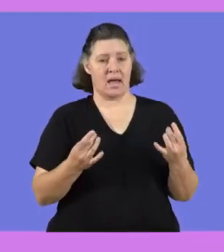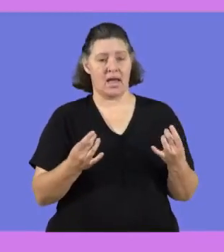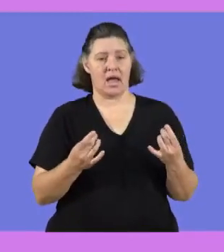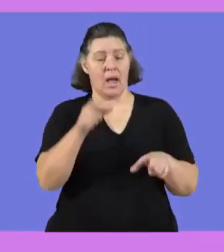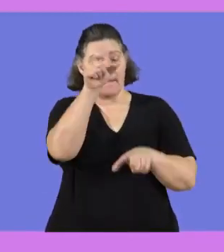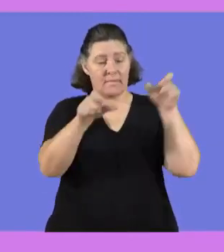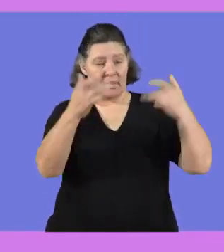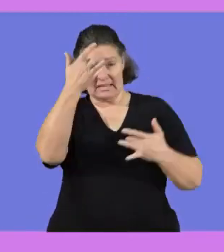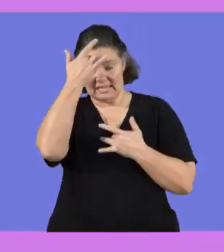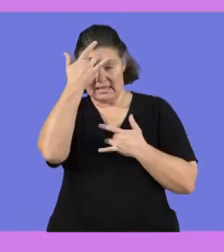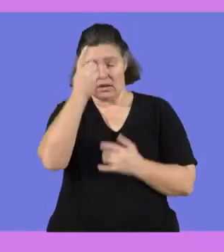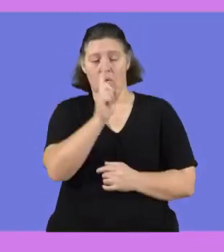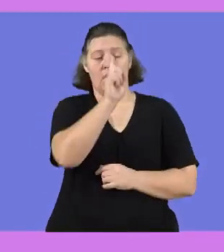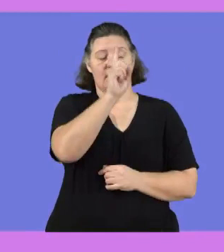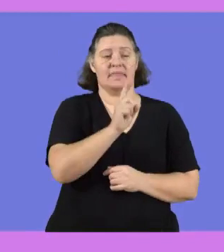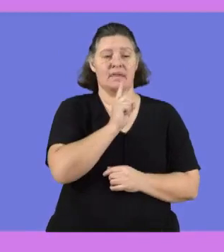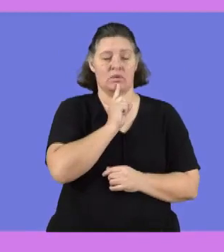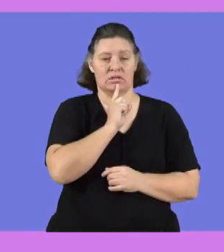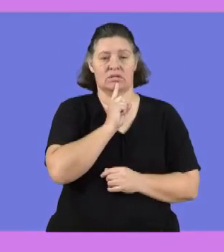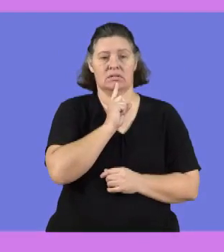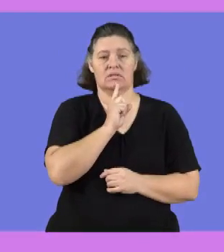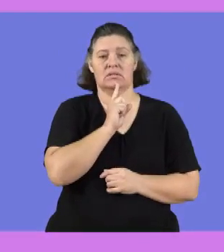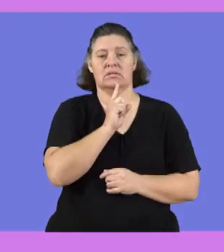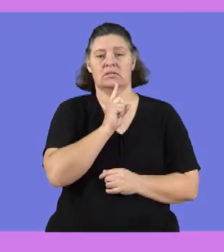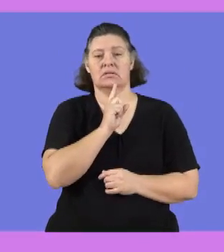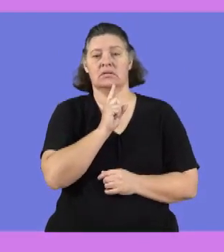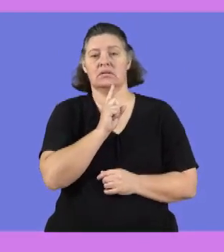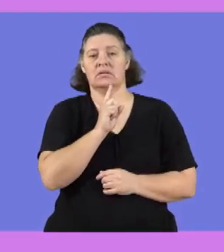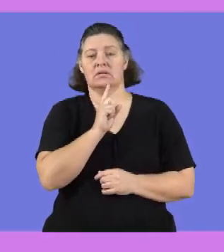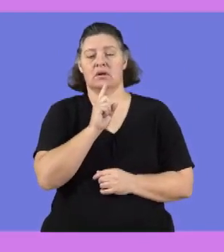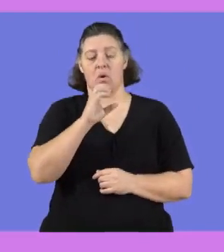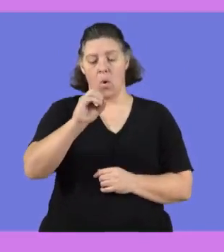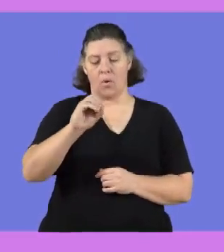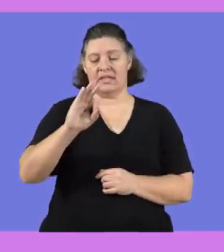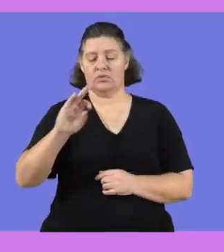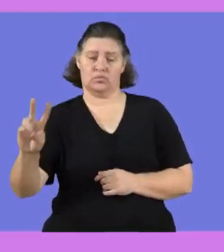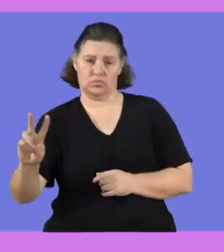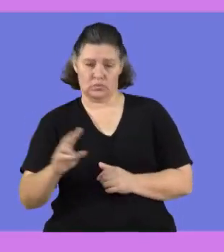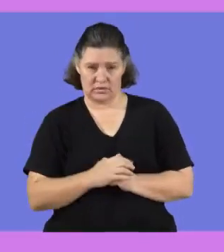1,290. So the number of patients is